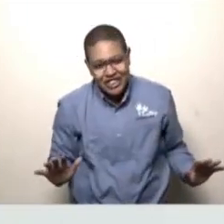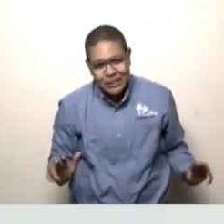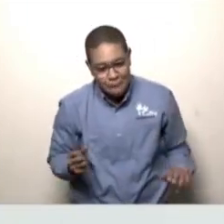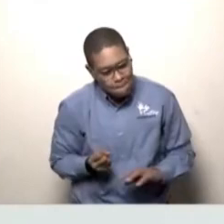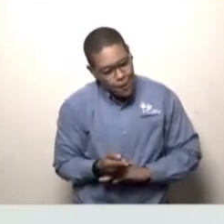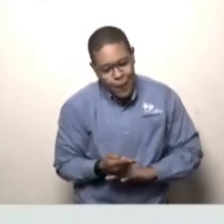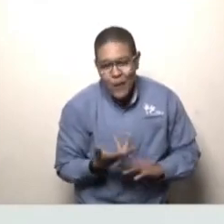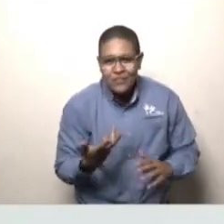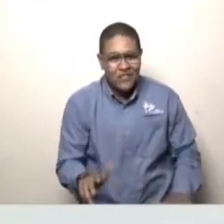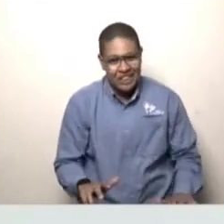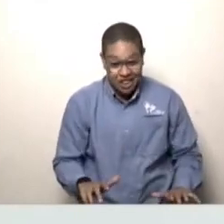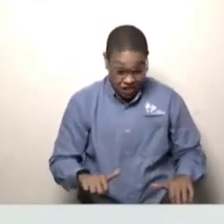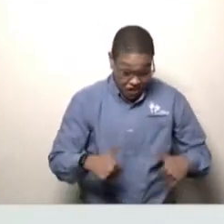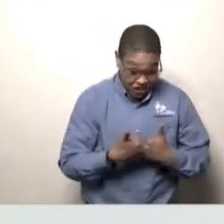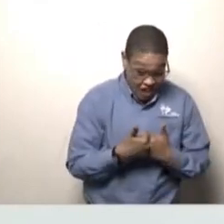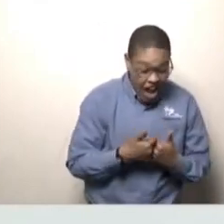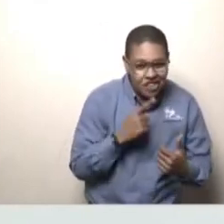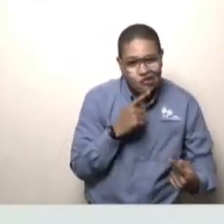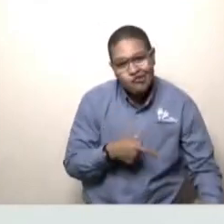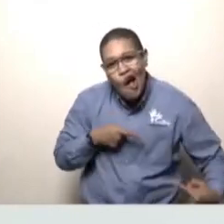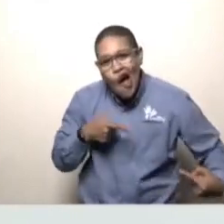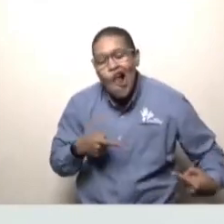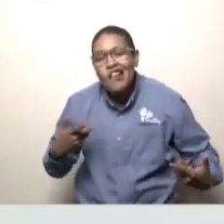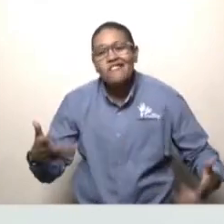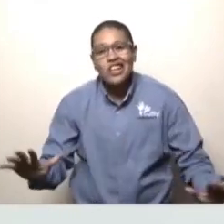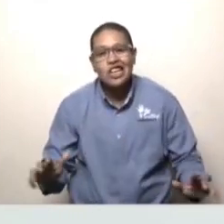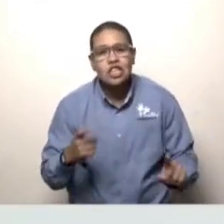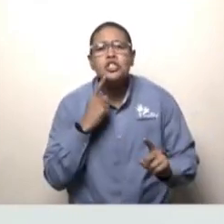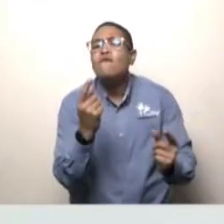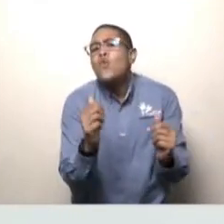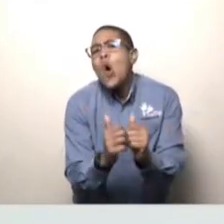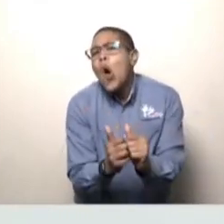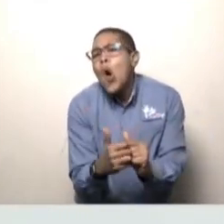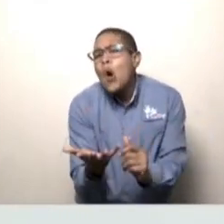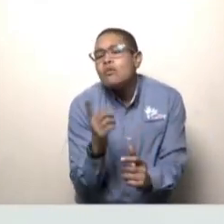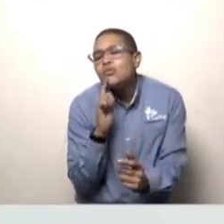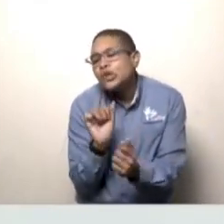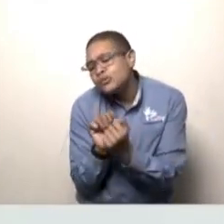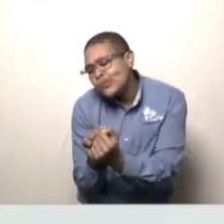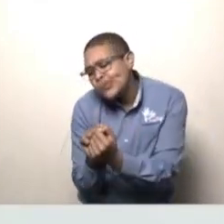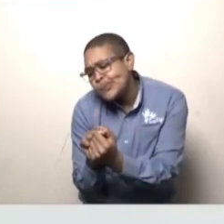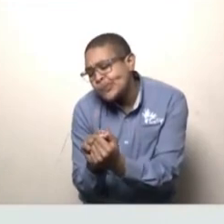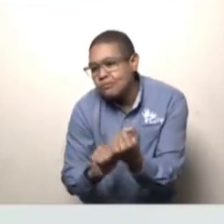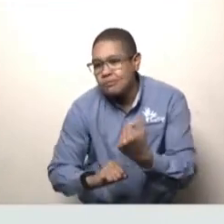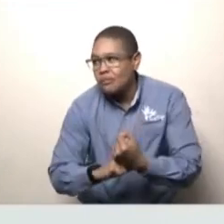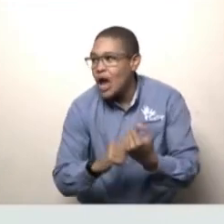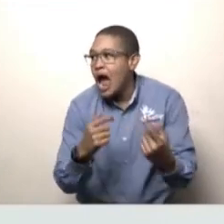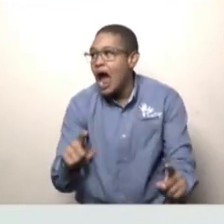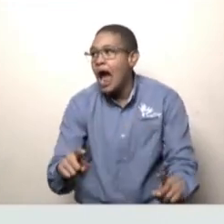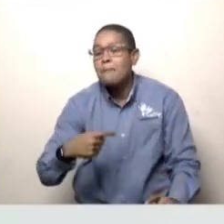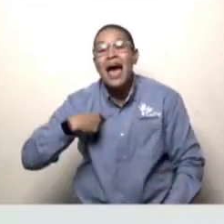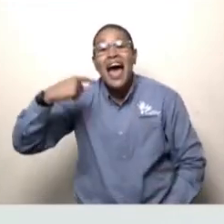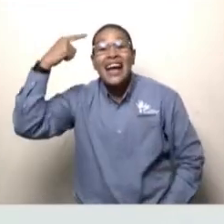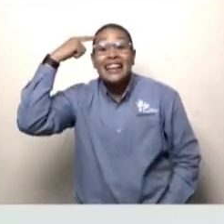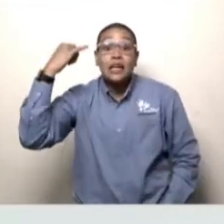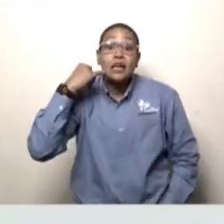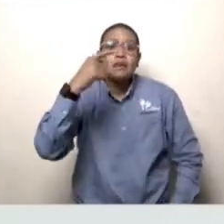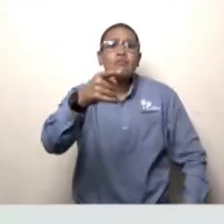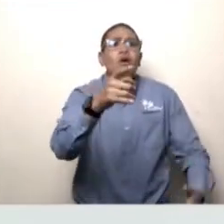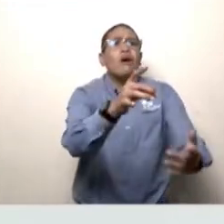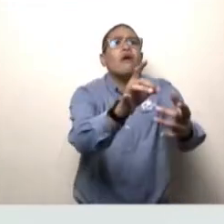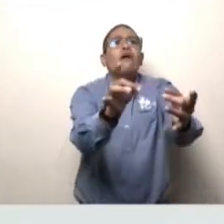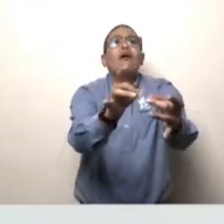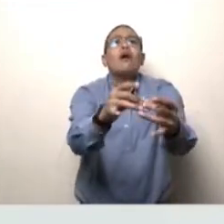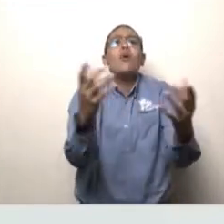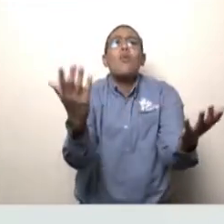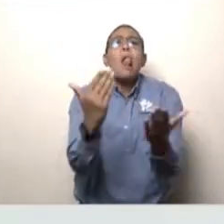done so remaining united. And I think that if you were to say what